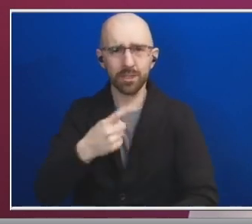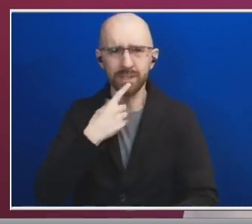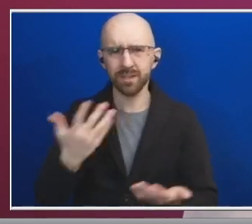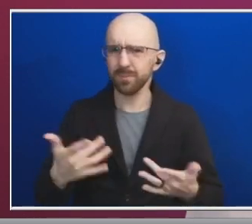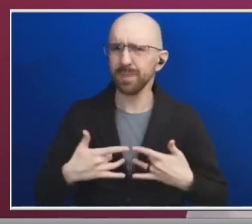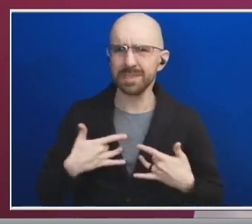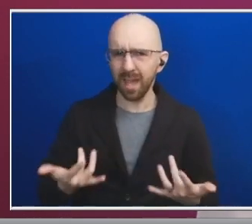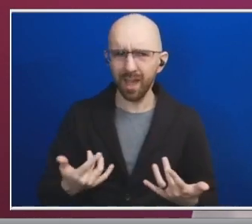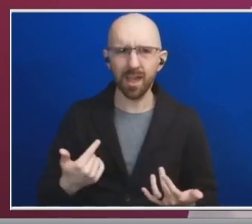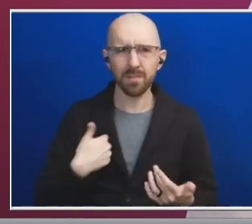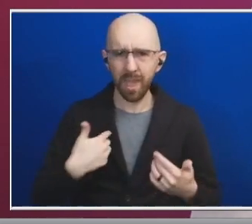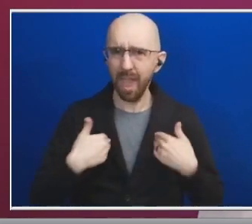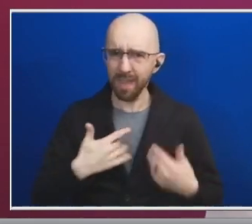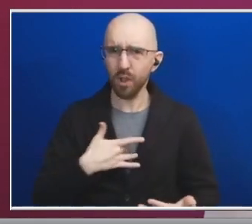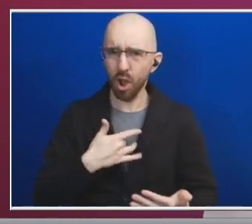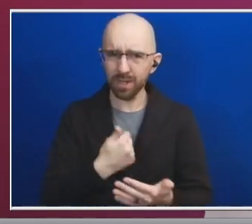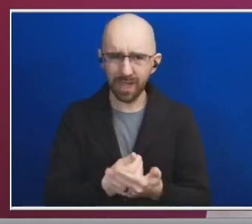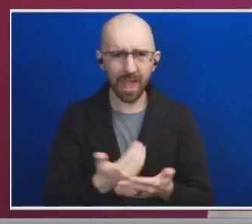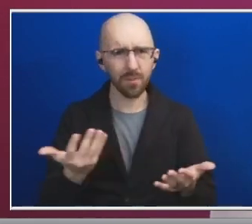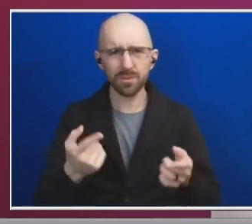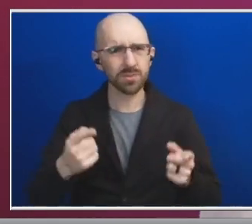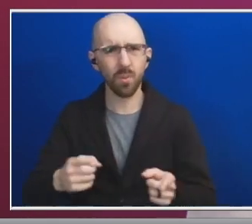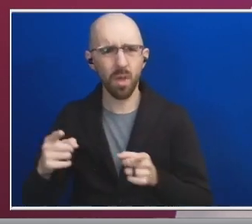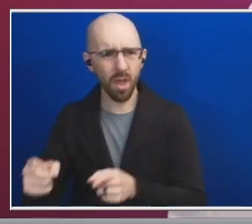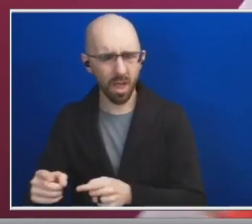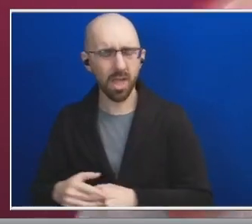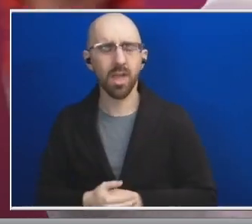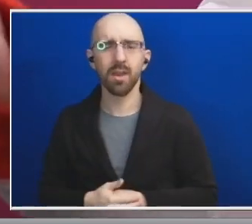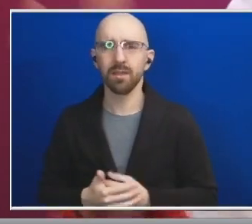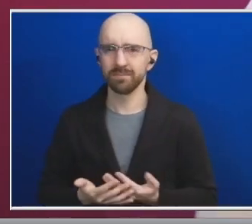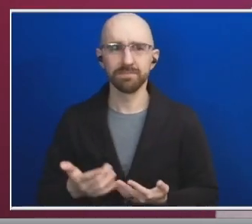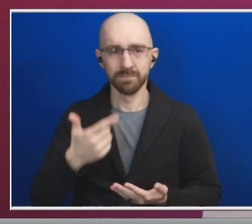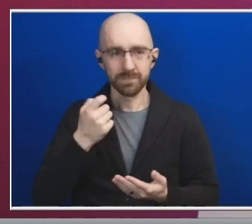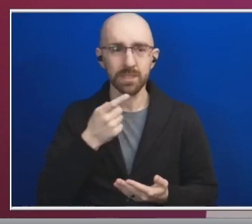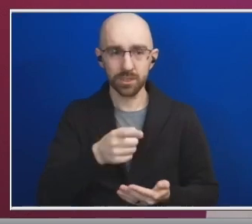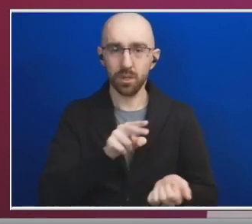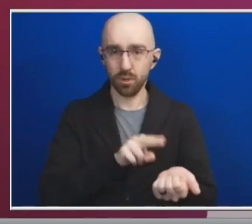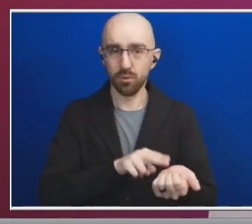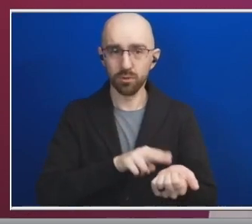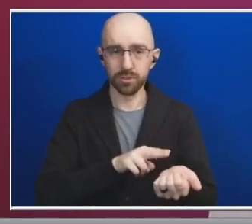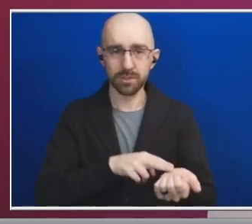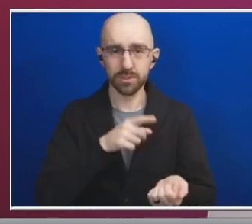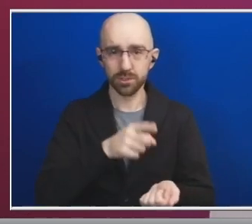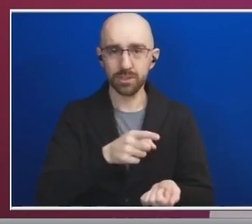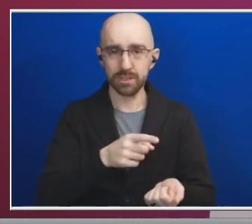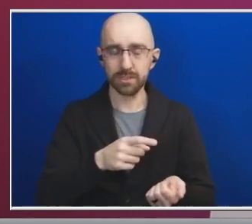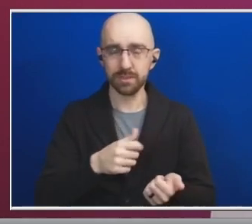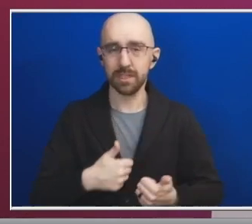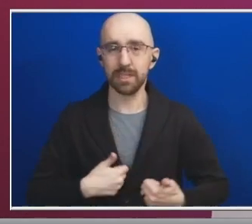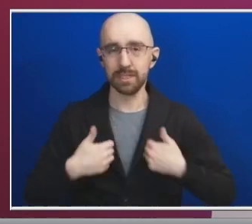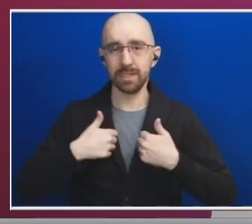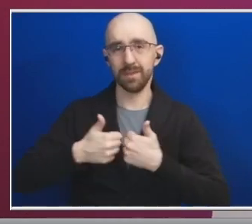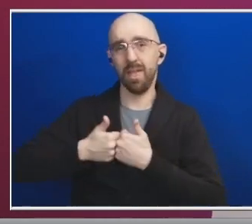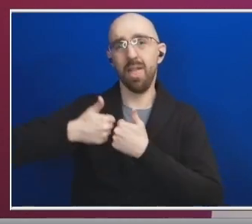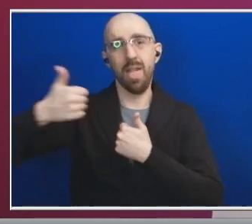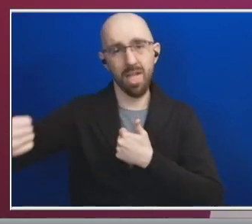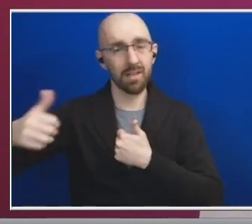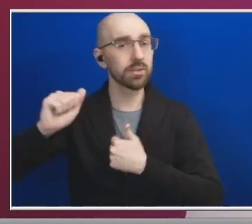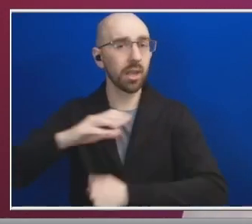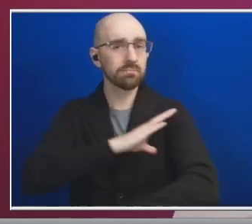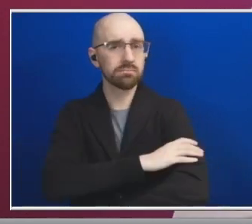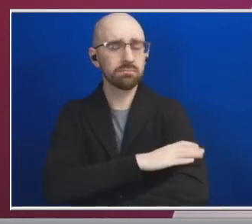a heart attack? What's going on? And you know, because she's a nurse, she lives thousands of miles away. She can get her blood pressure checked and let me know what's going on. It's like,